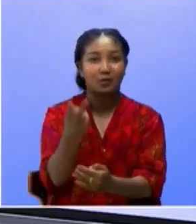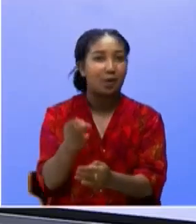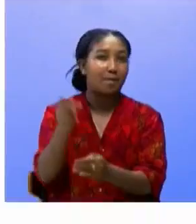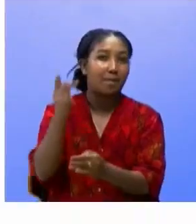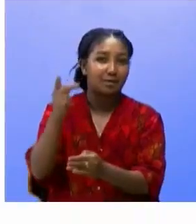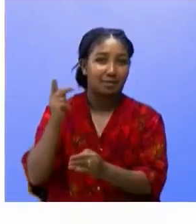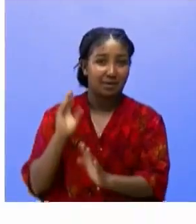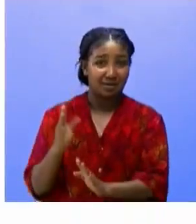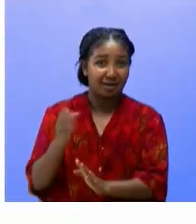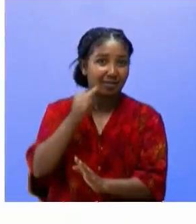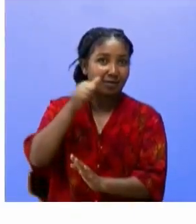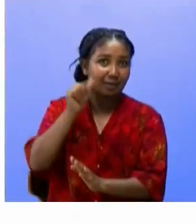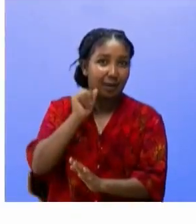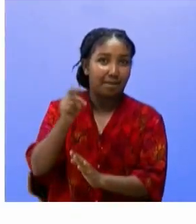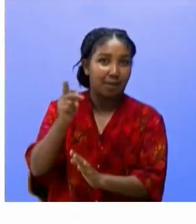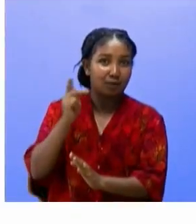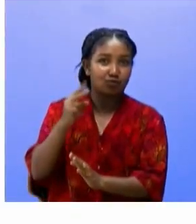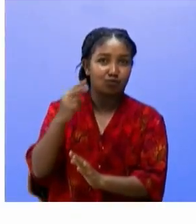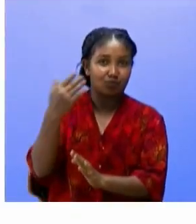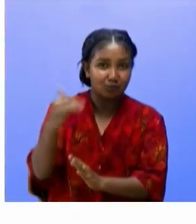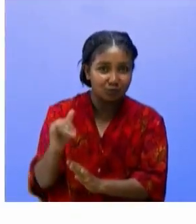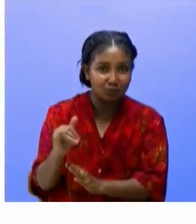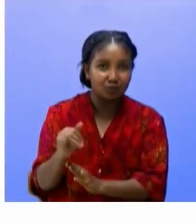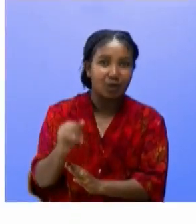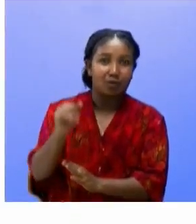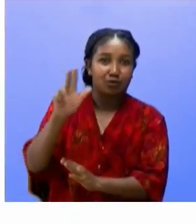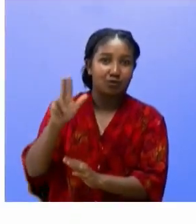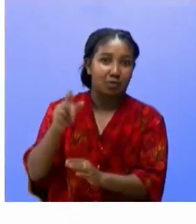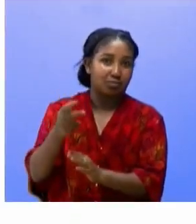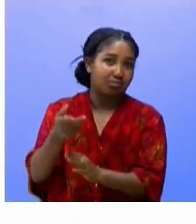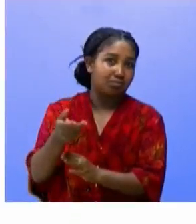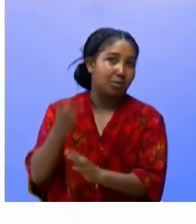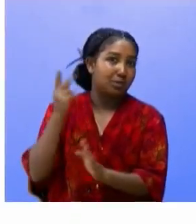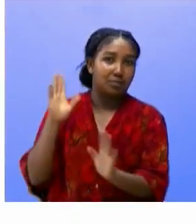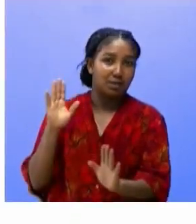past. All right? These are both what? Past.